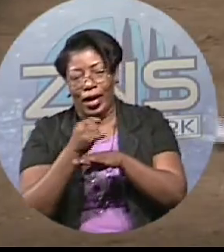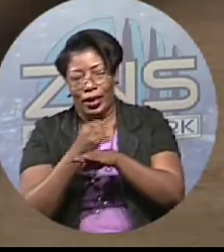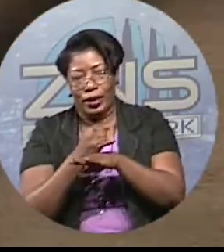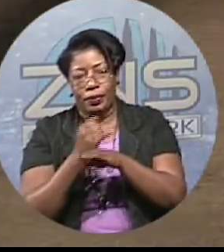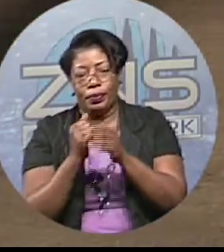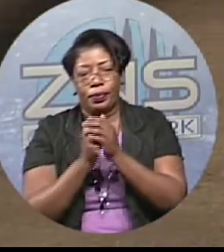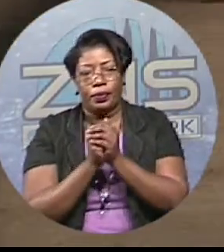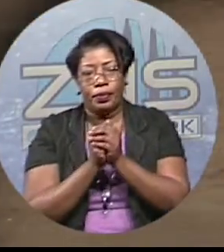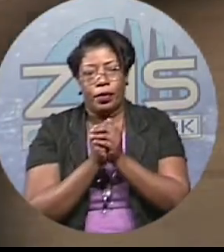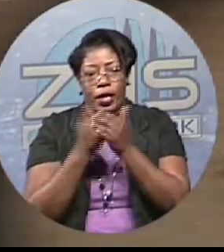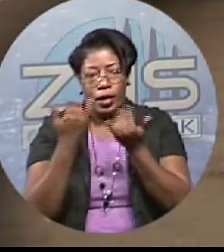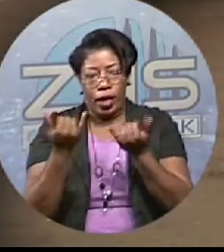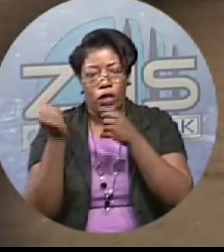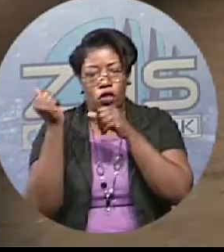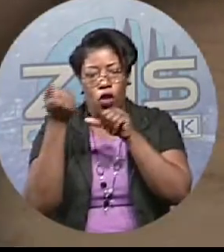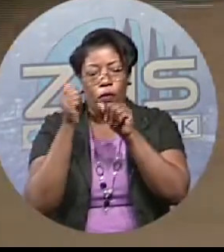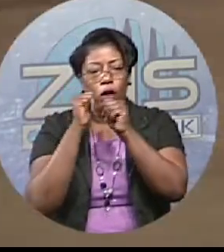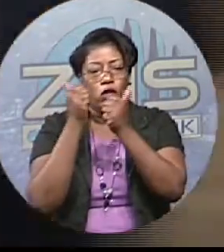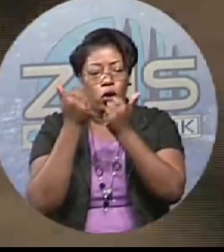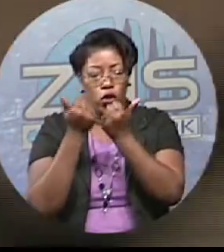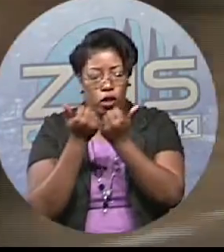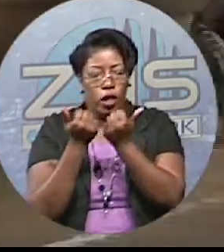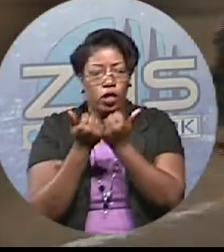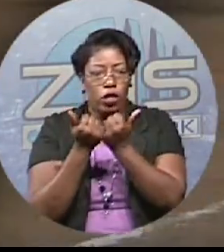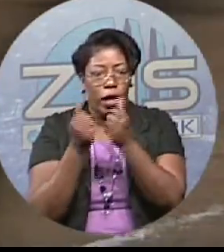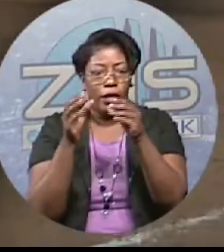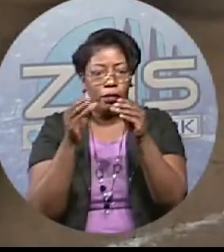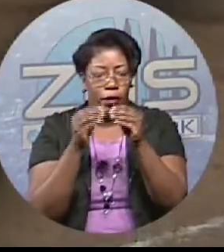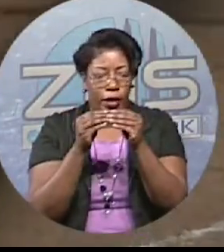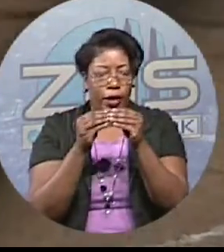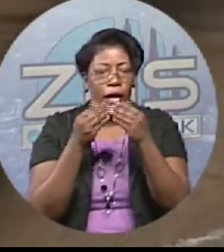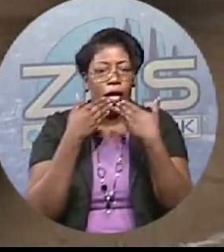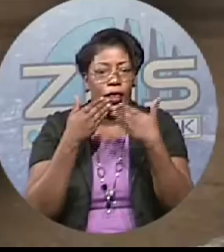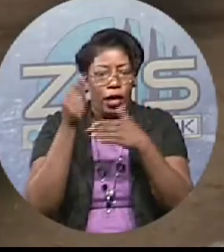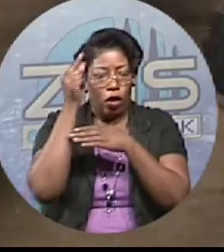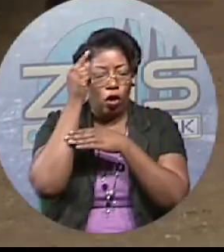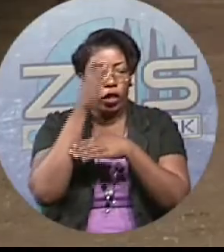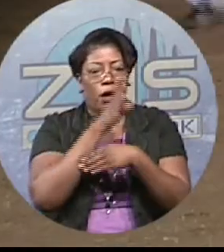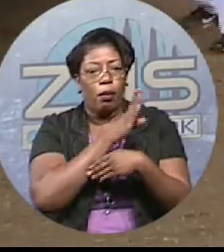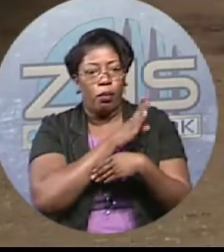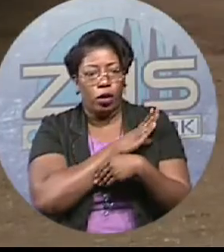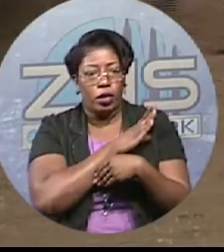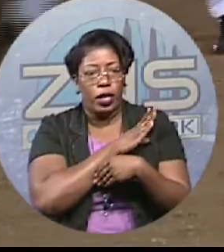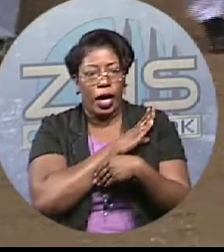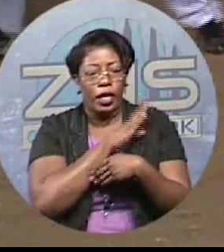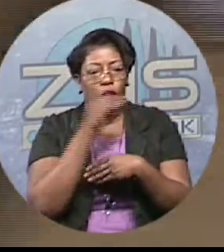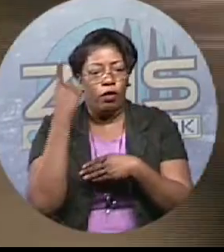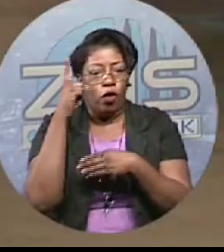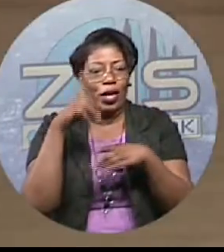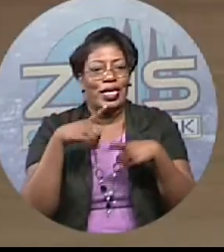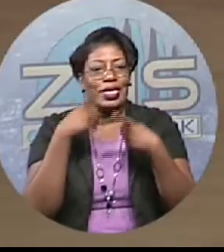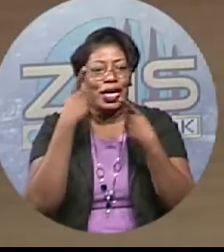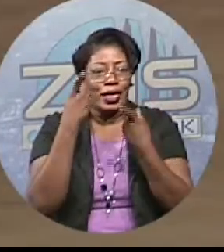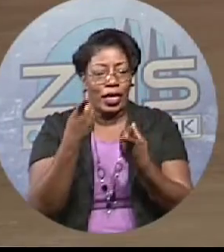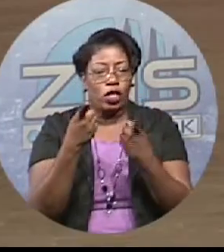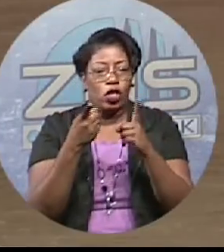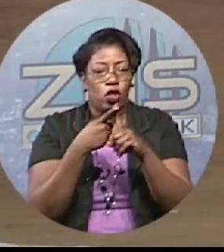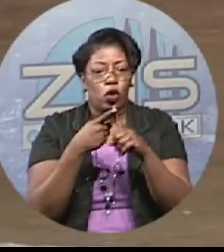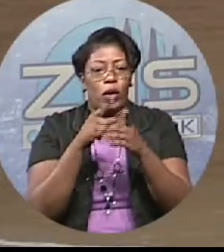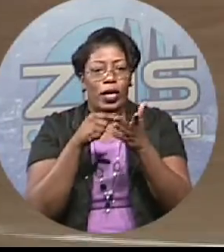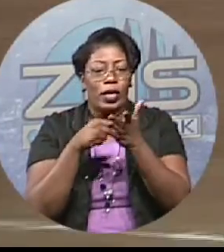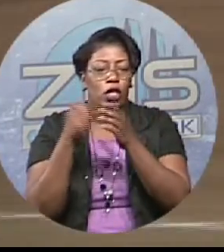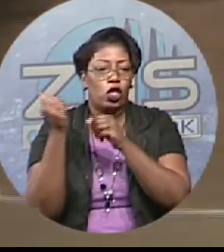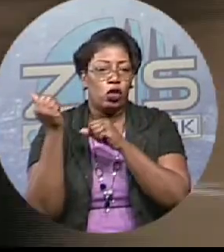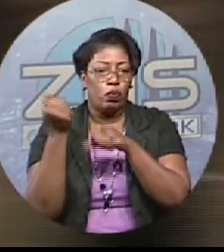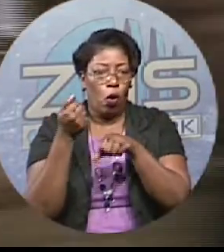president of the New Providence Softball Association, Henry Dean, thanked Godfrey Gully Burnside for his dedication and commitment to the sport. Burnside